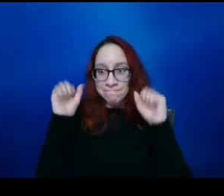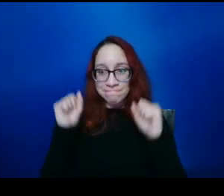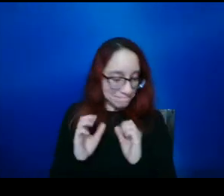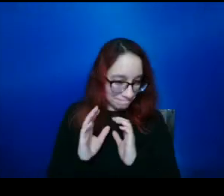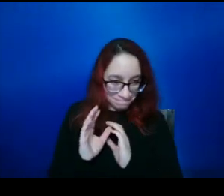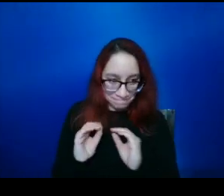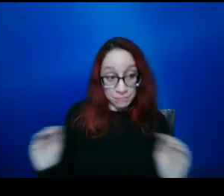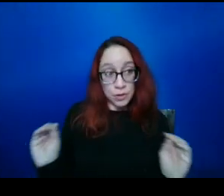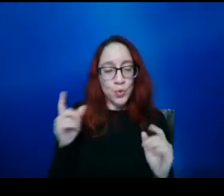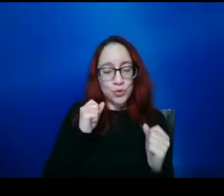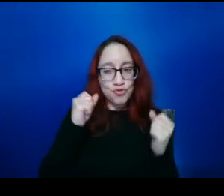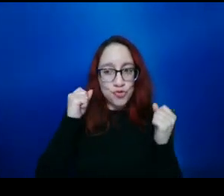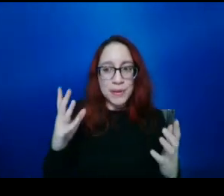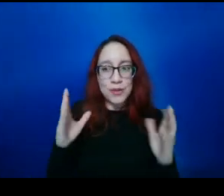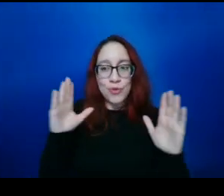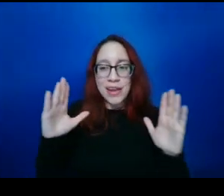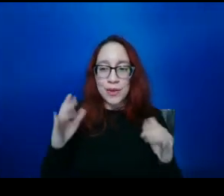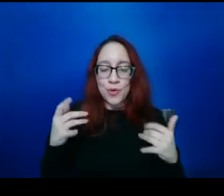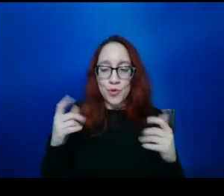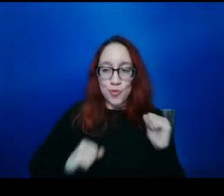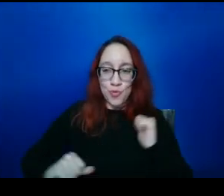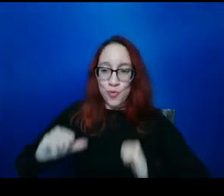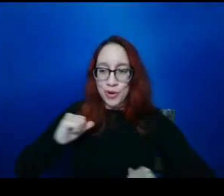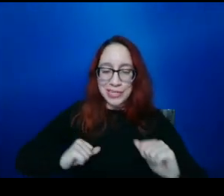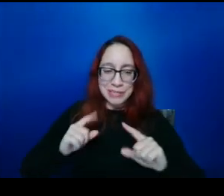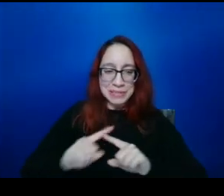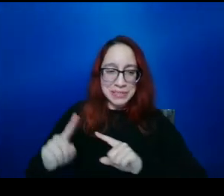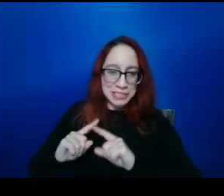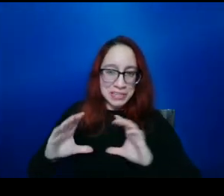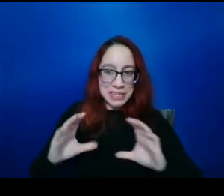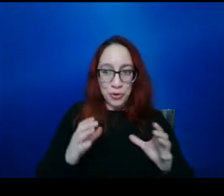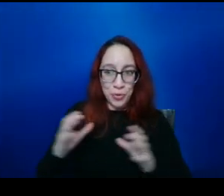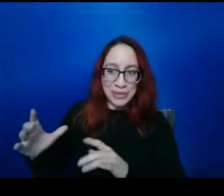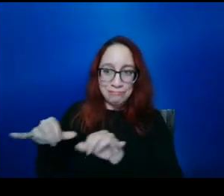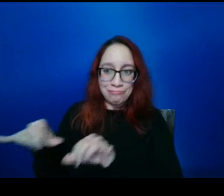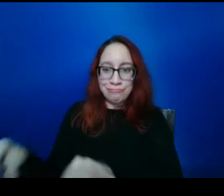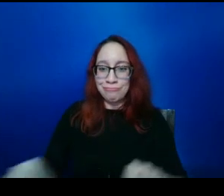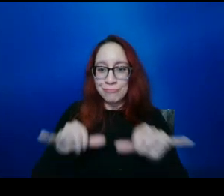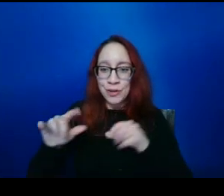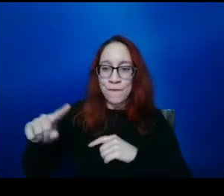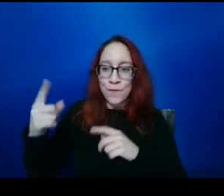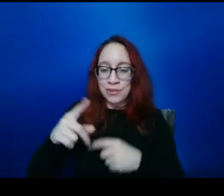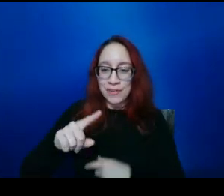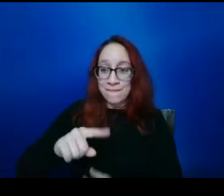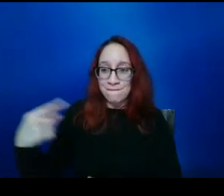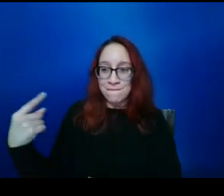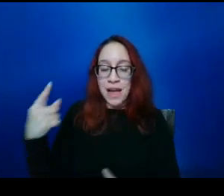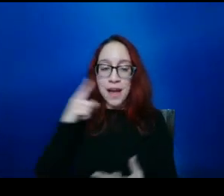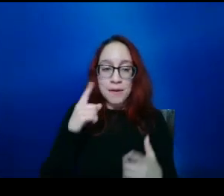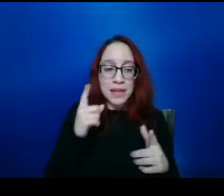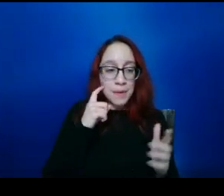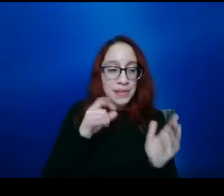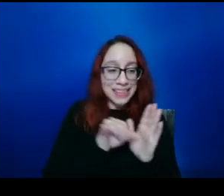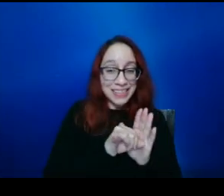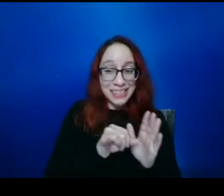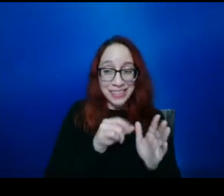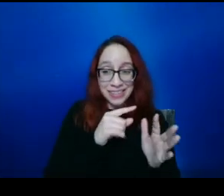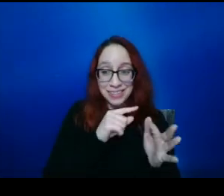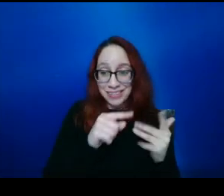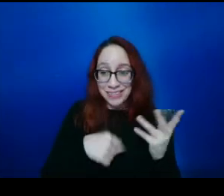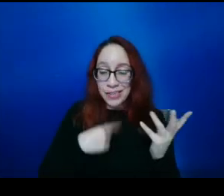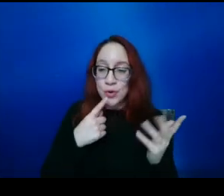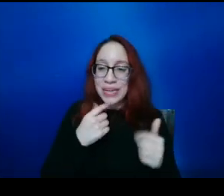when having so many great performances, many categories tied for first place. So tonight I'll be announcing the winners individually and